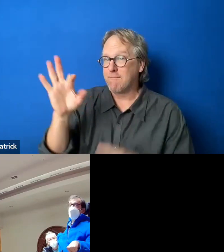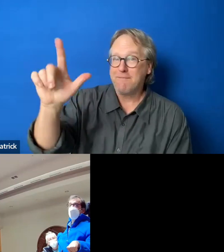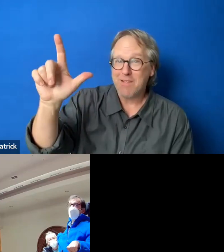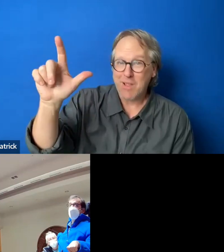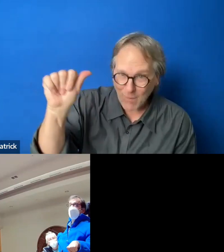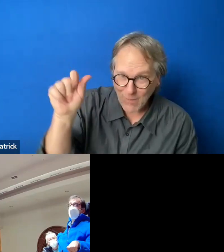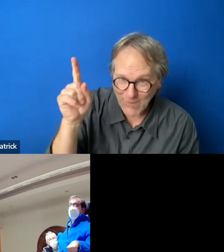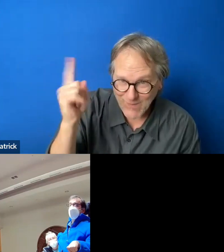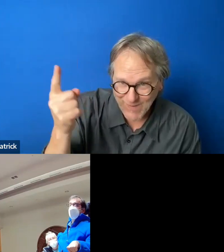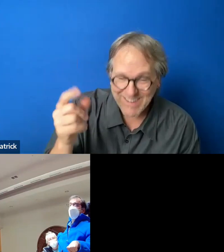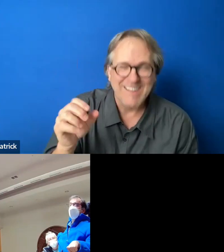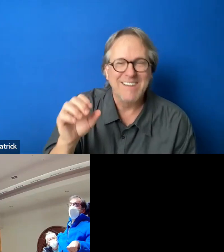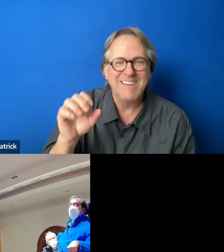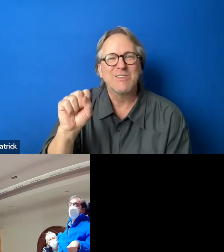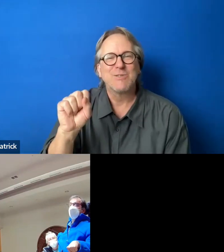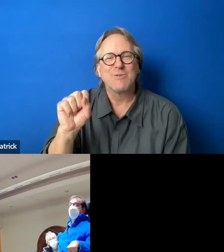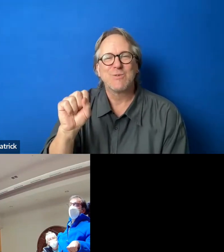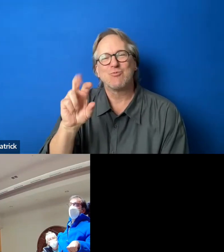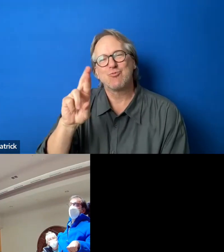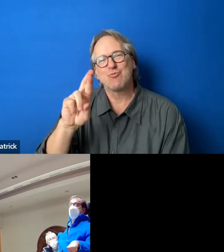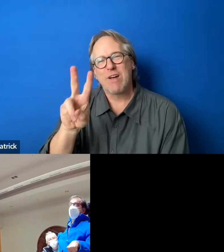Reverend Suzanne Fast.